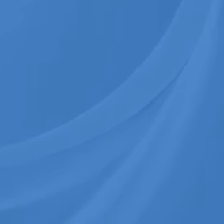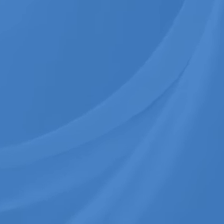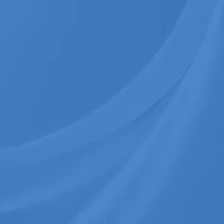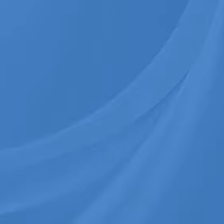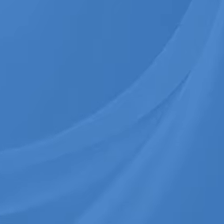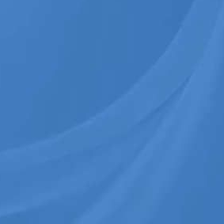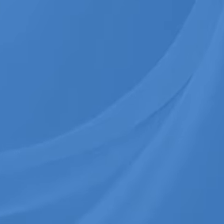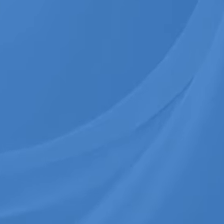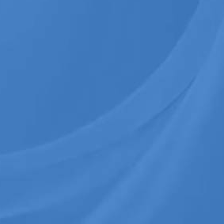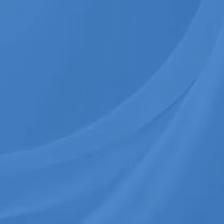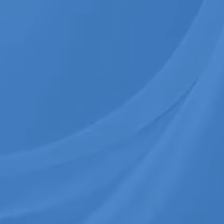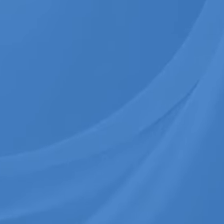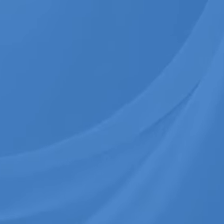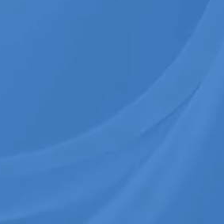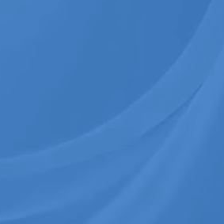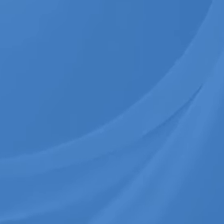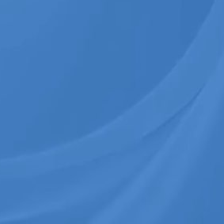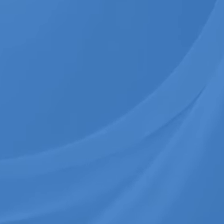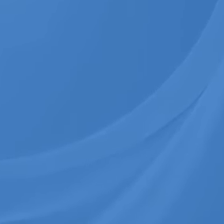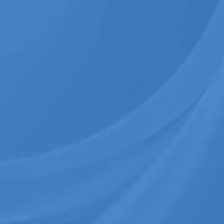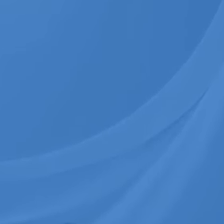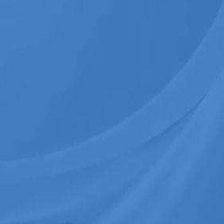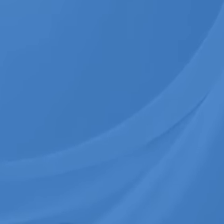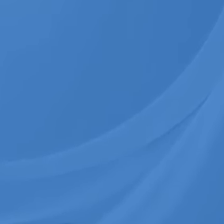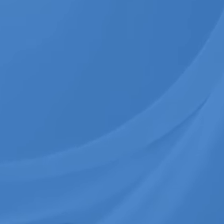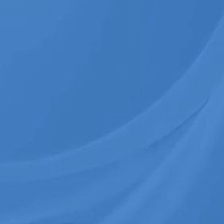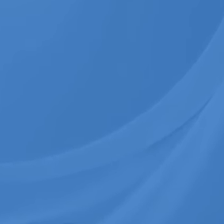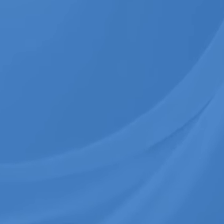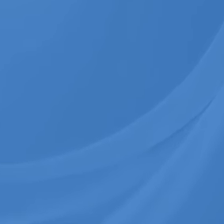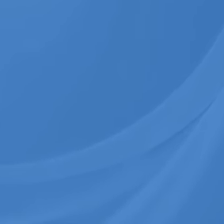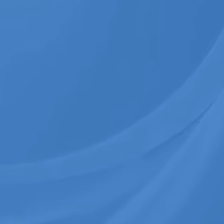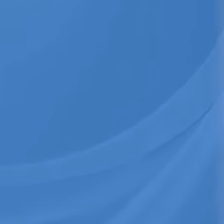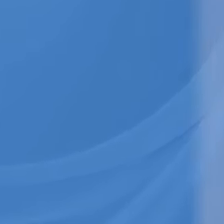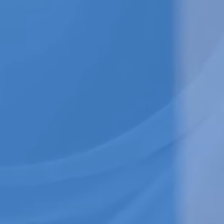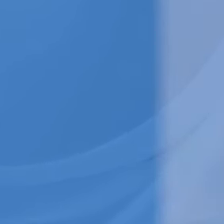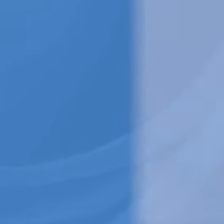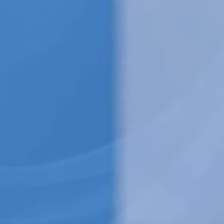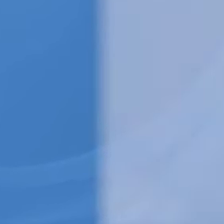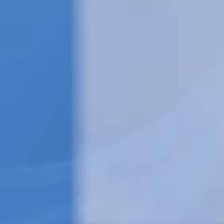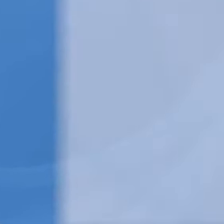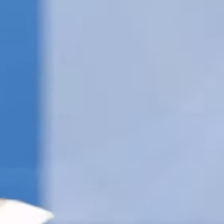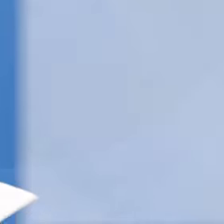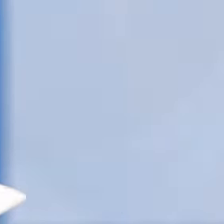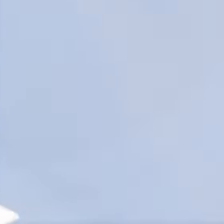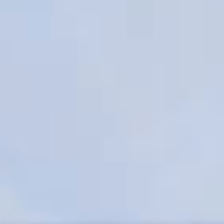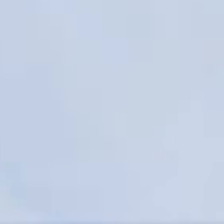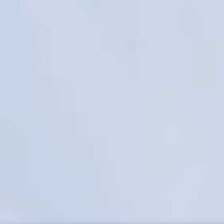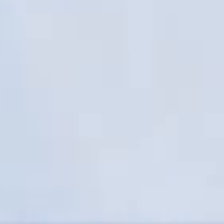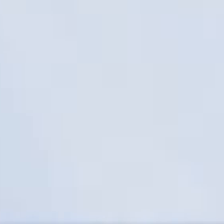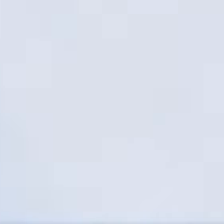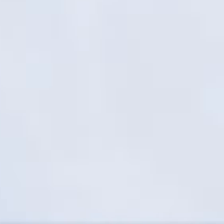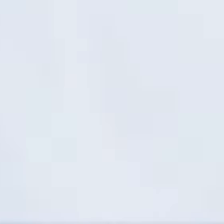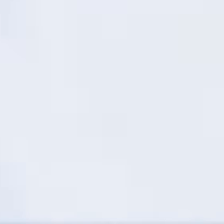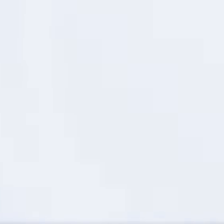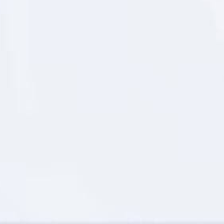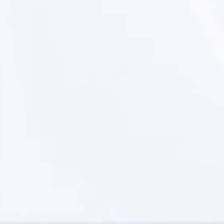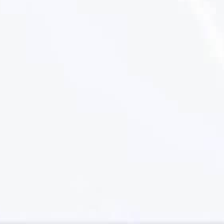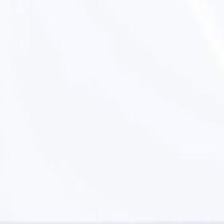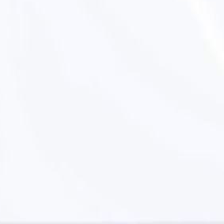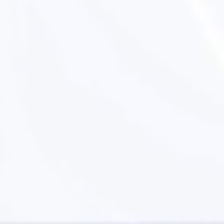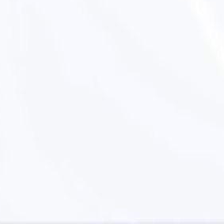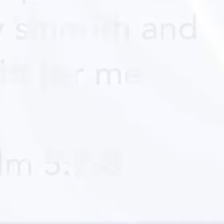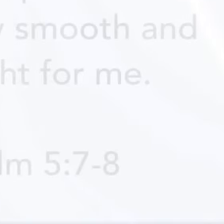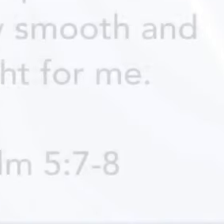is righteous. And here's our Bible reading. It's taken from Psalm